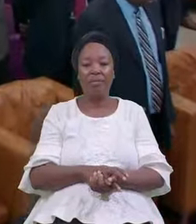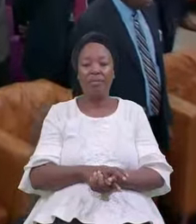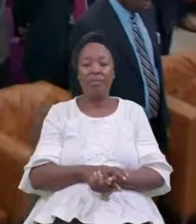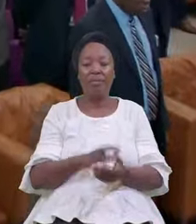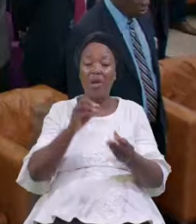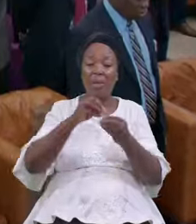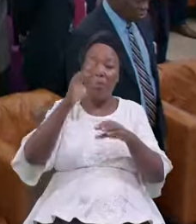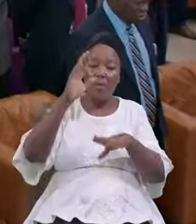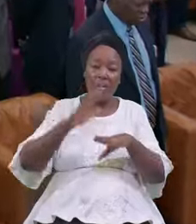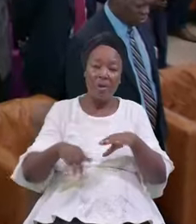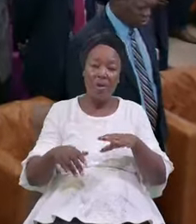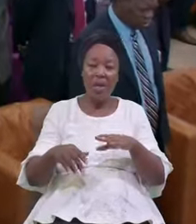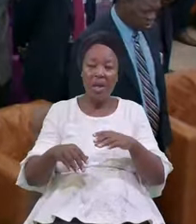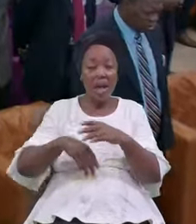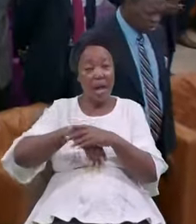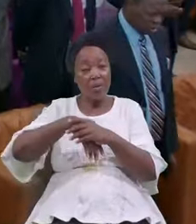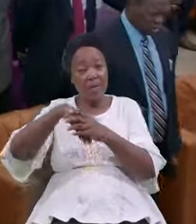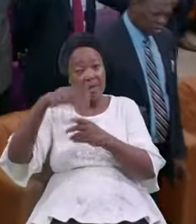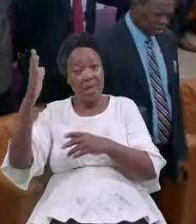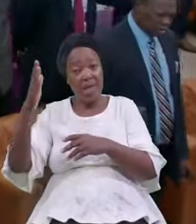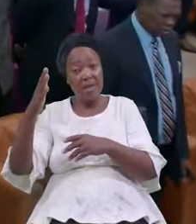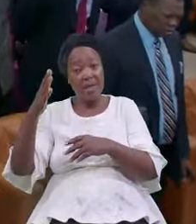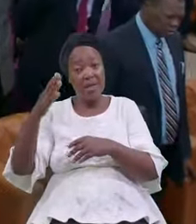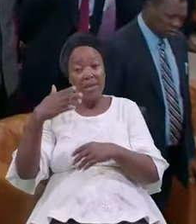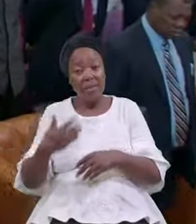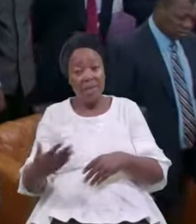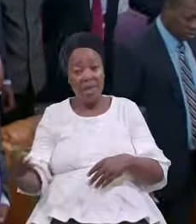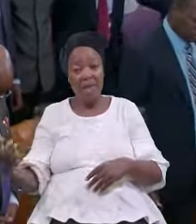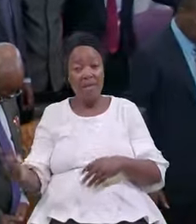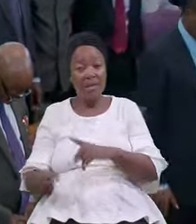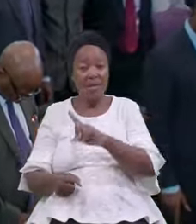More than external material things?